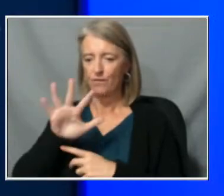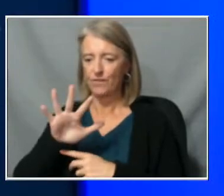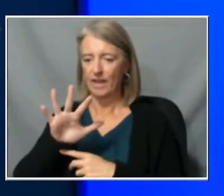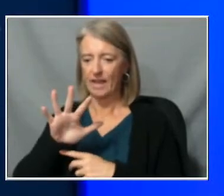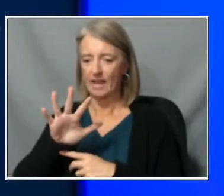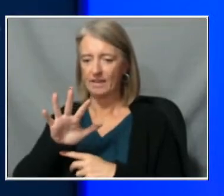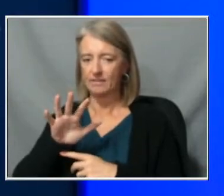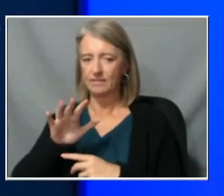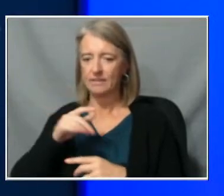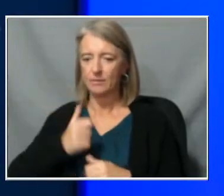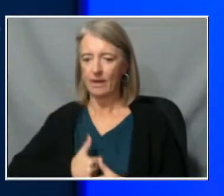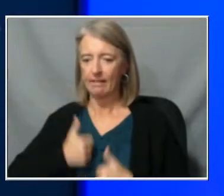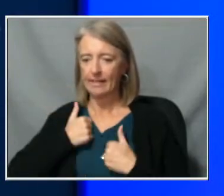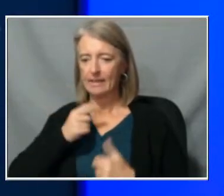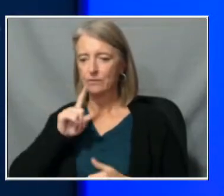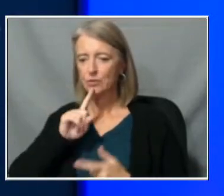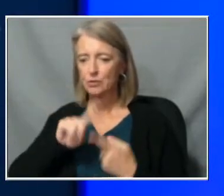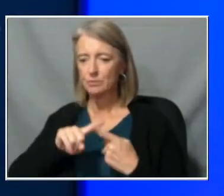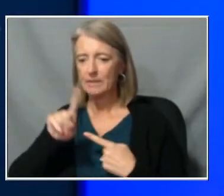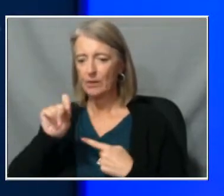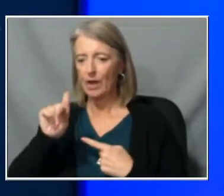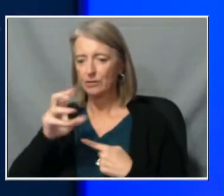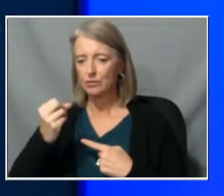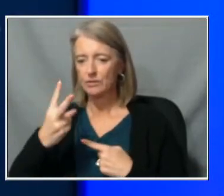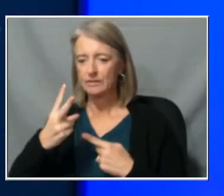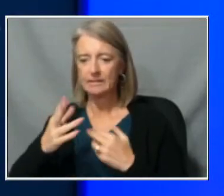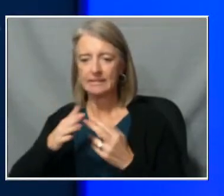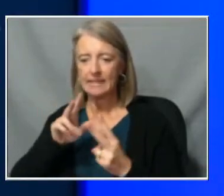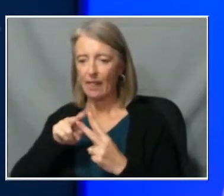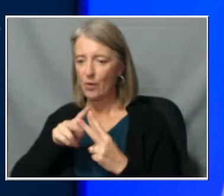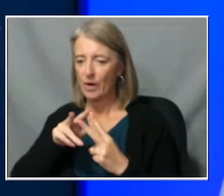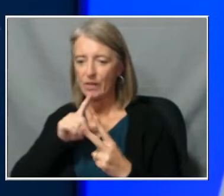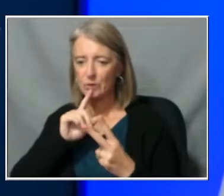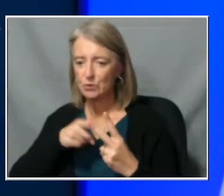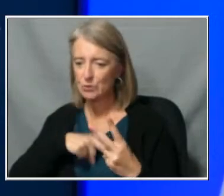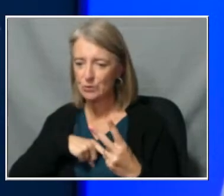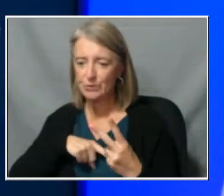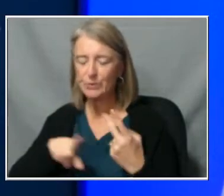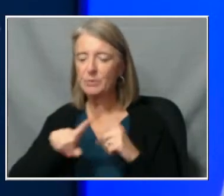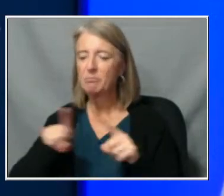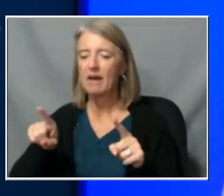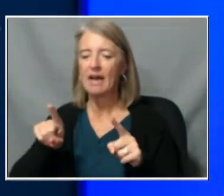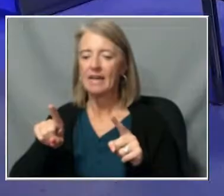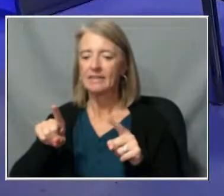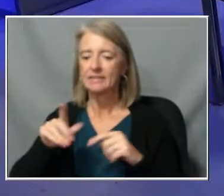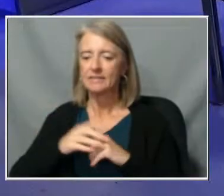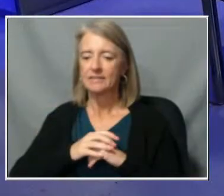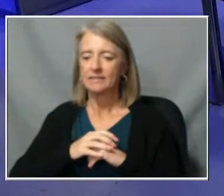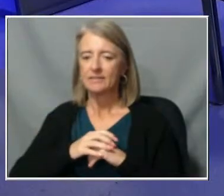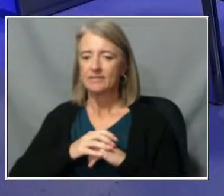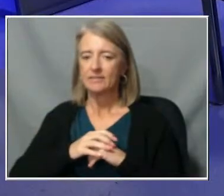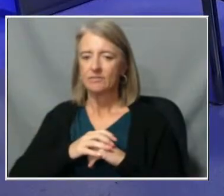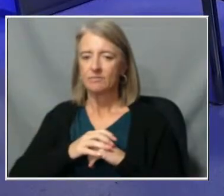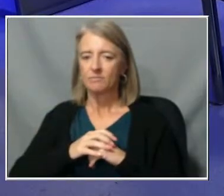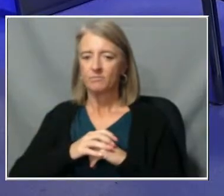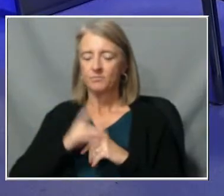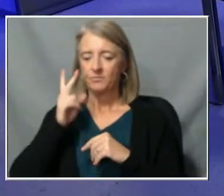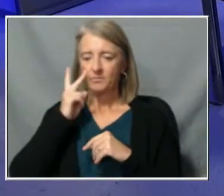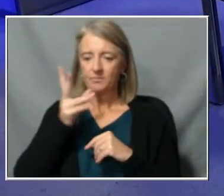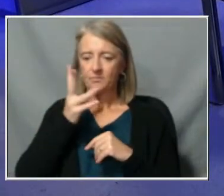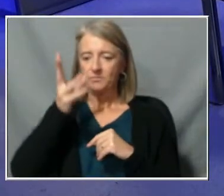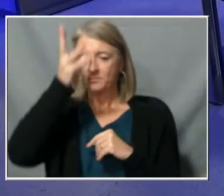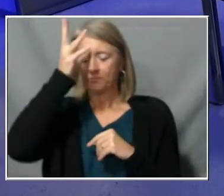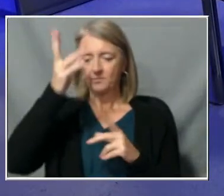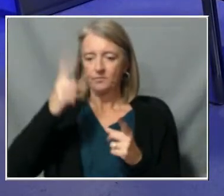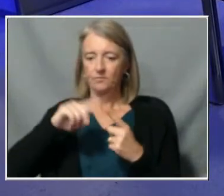be 112. Neither one of those are true, but that's. And I always think of you as, they always say you see your parents like when you